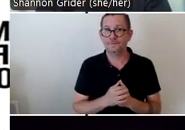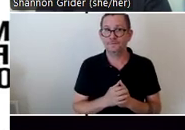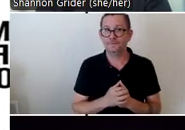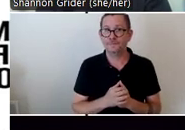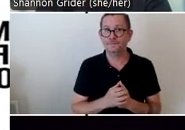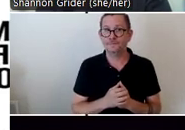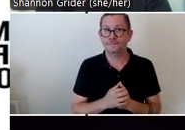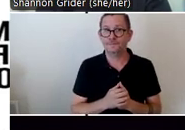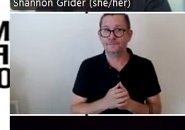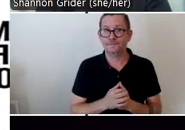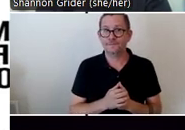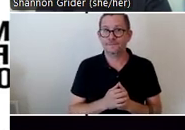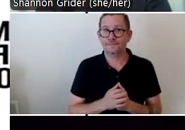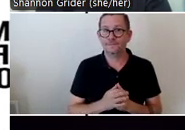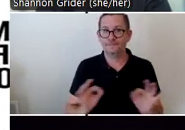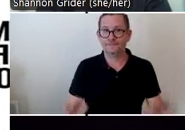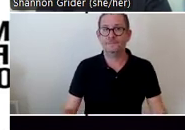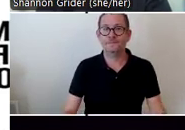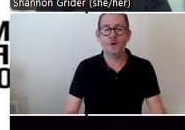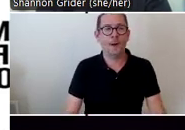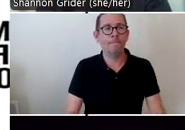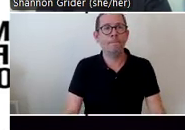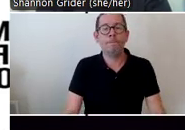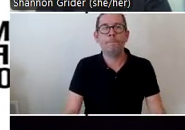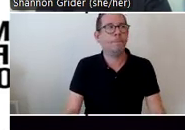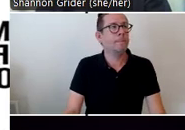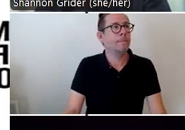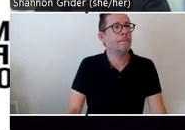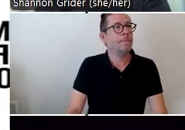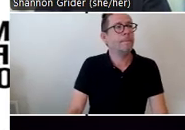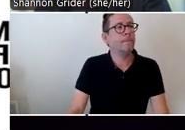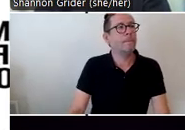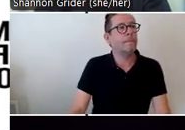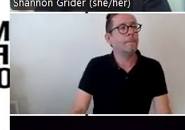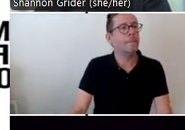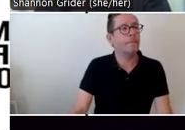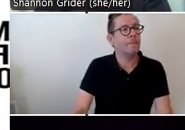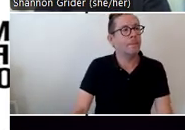I think we're good so far, everyone. All right.